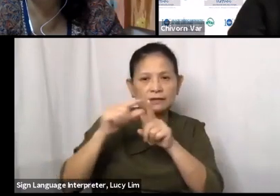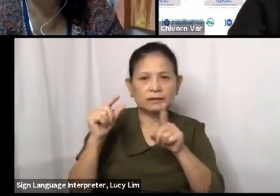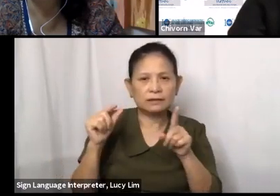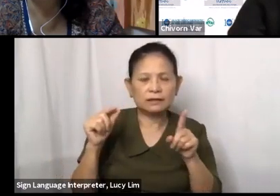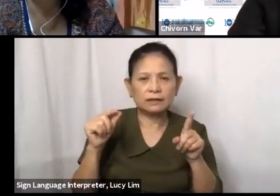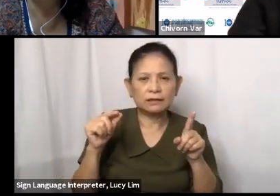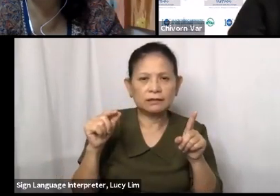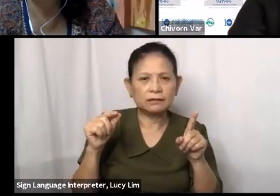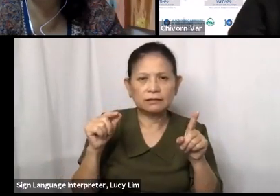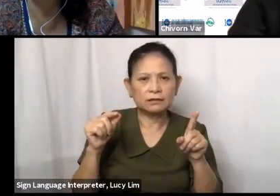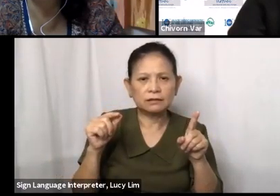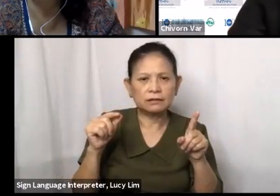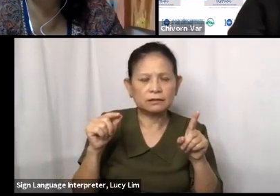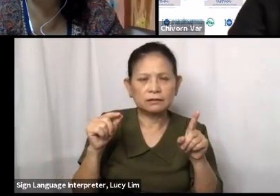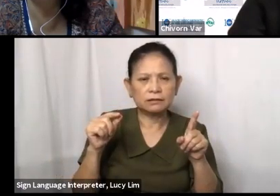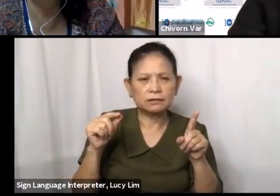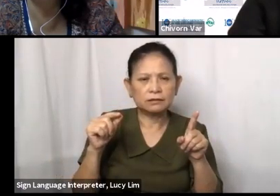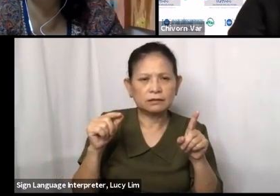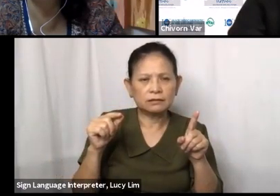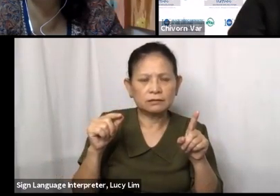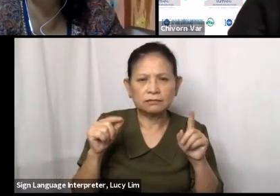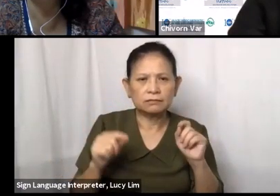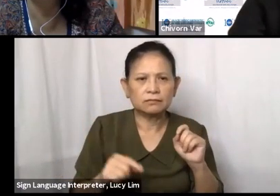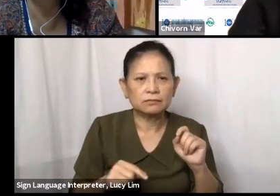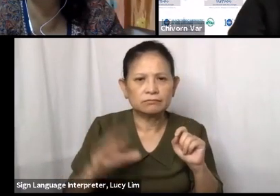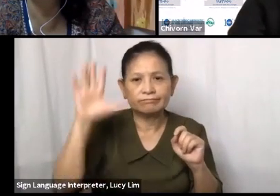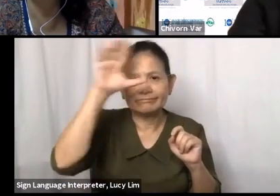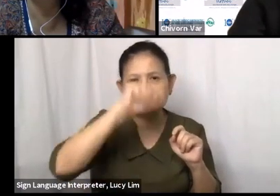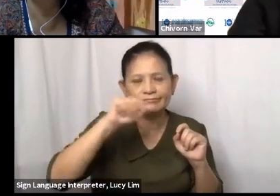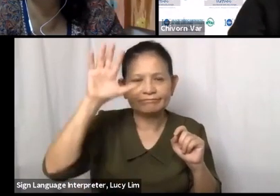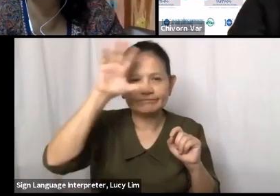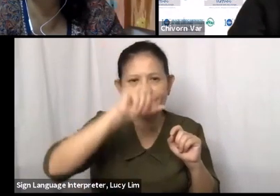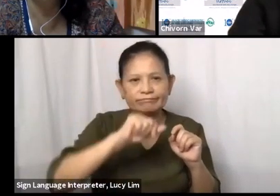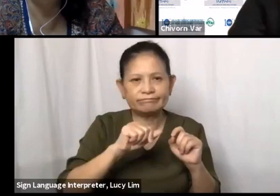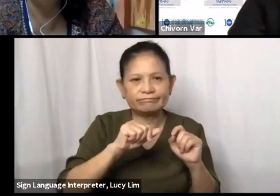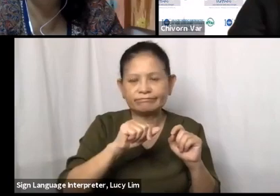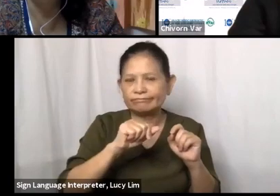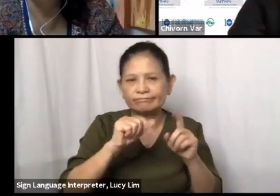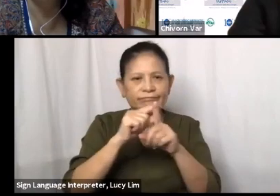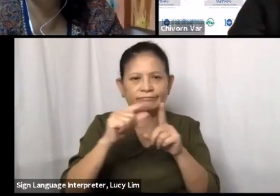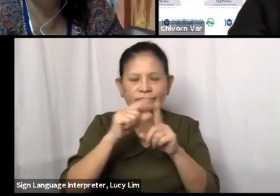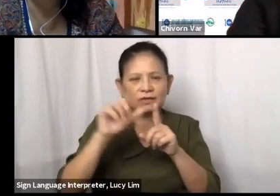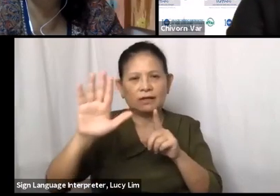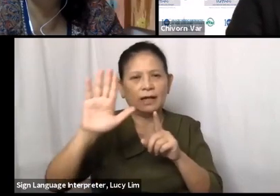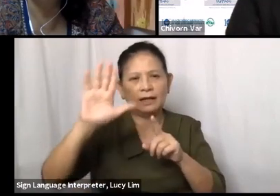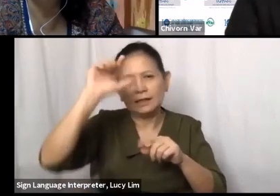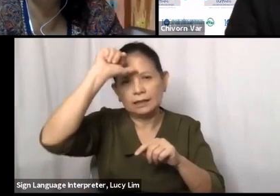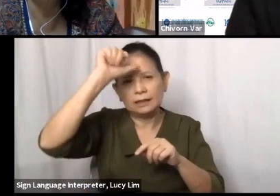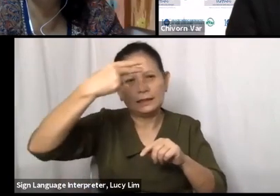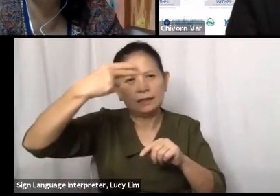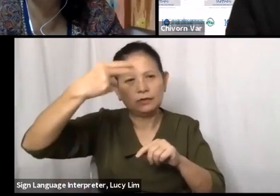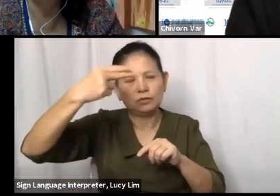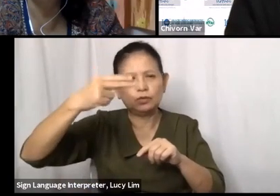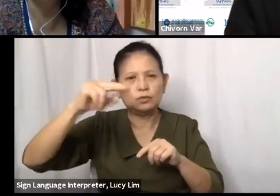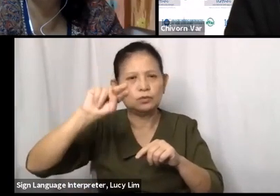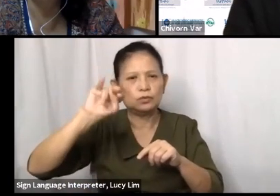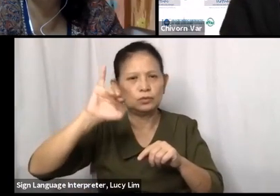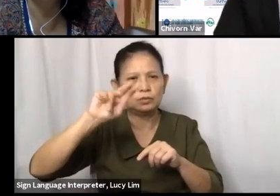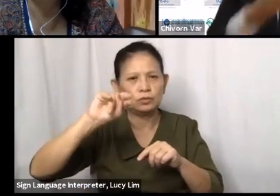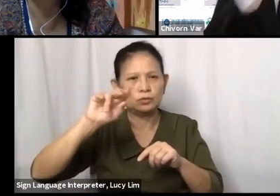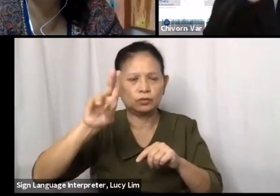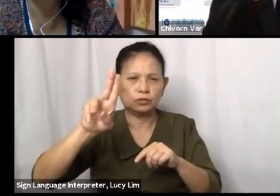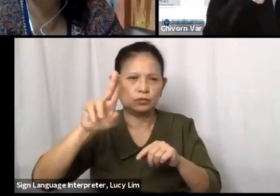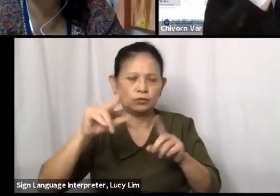Hijra, Inar, Poti, Jogapas, etc. But I can't